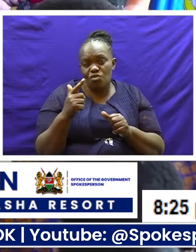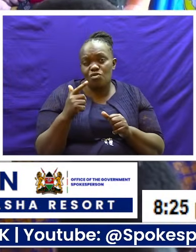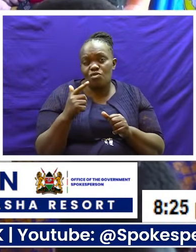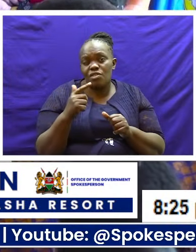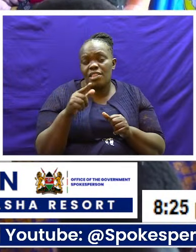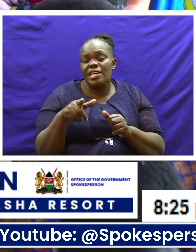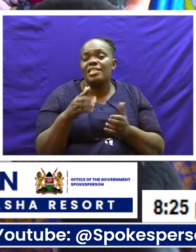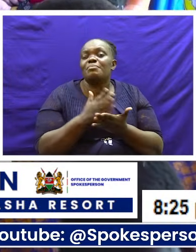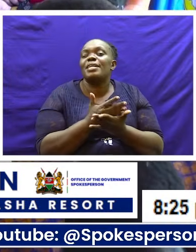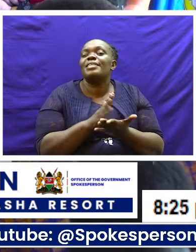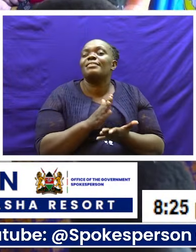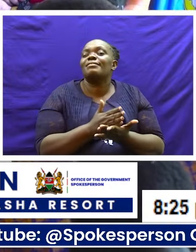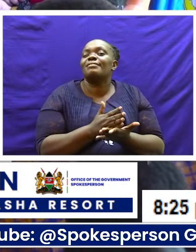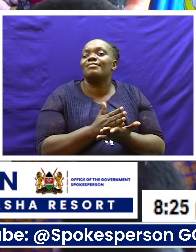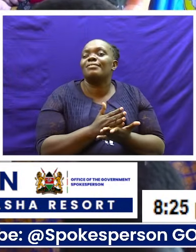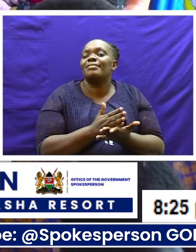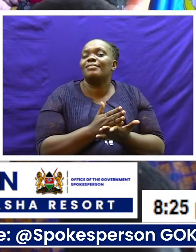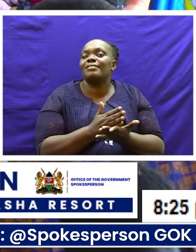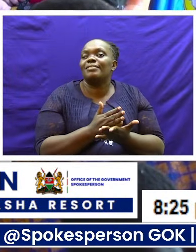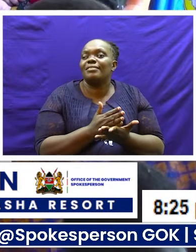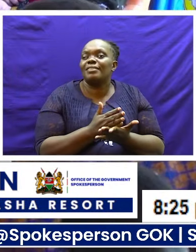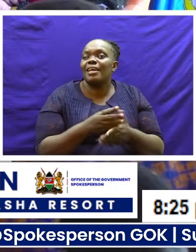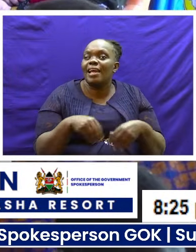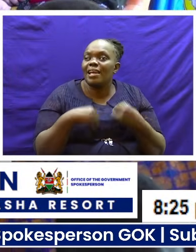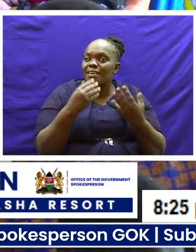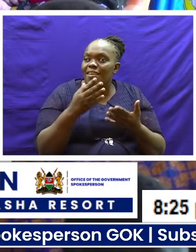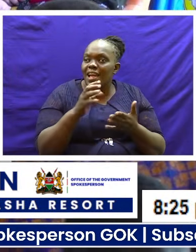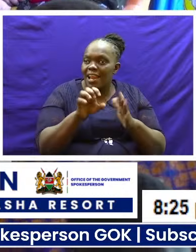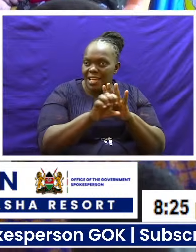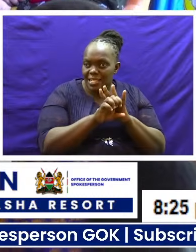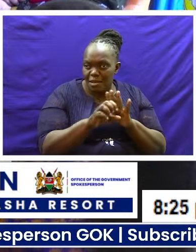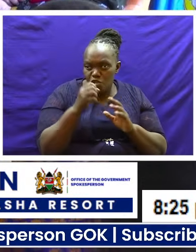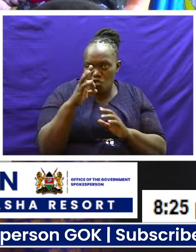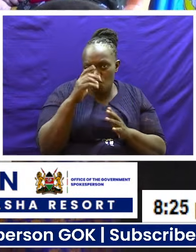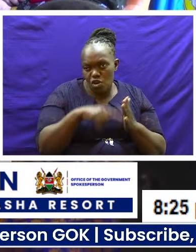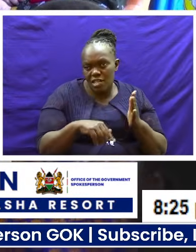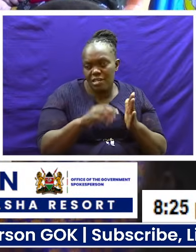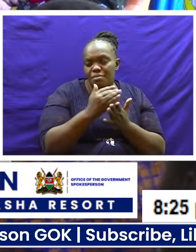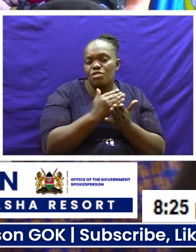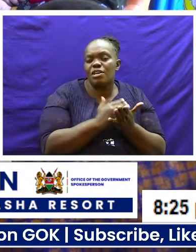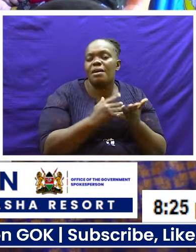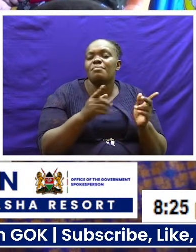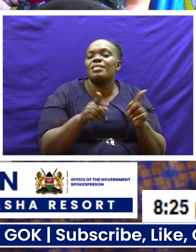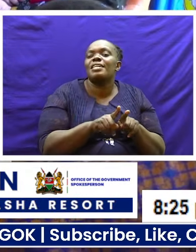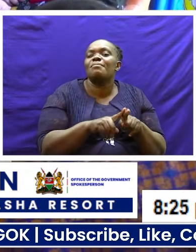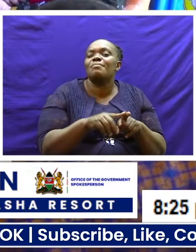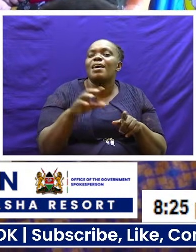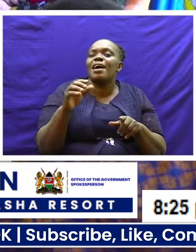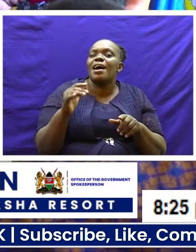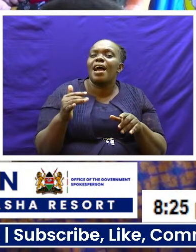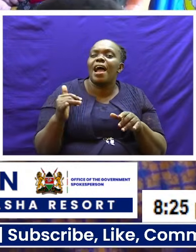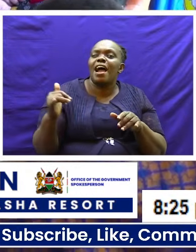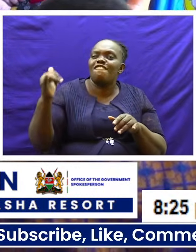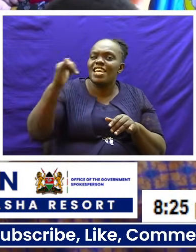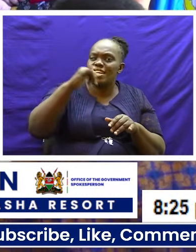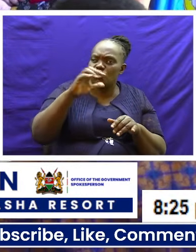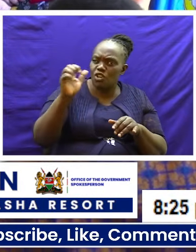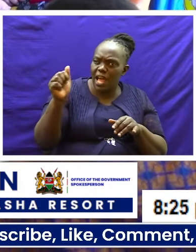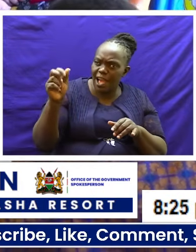that space. So I want to give an example of a program like aviation,